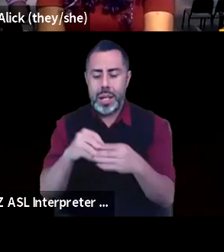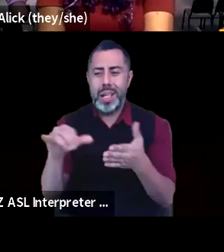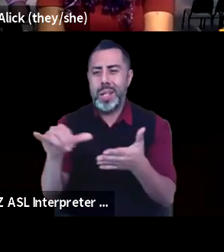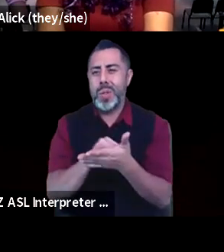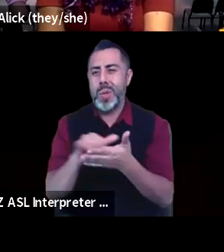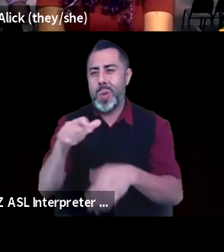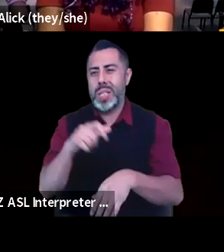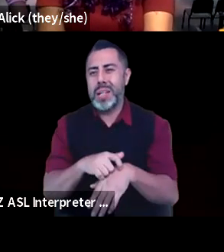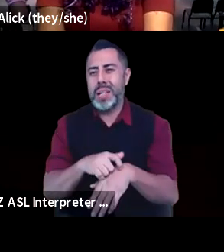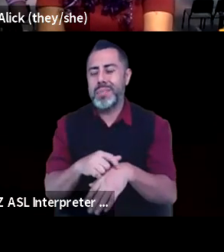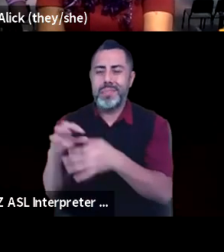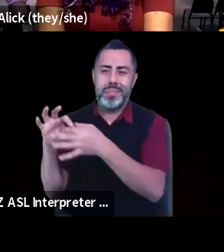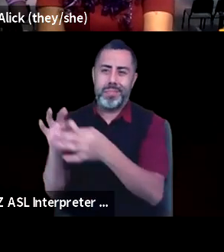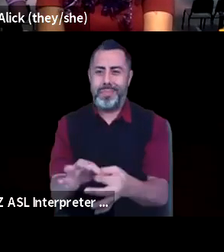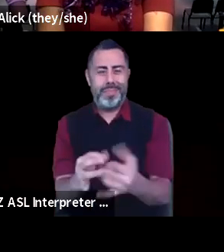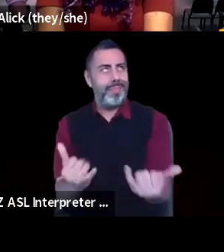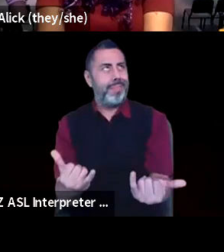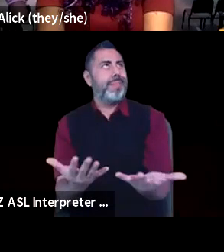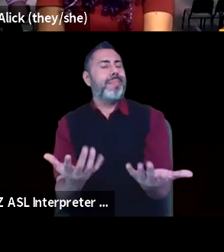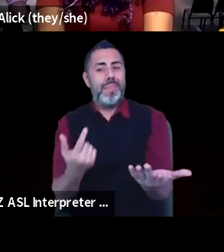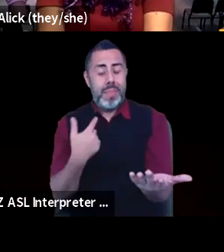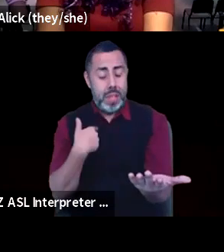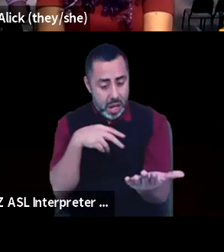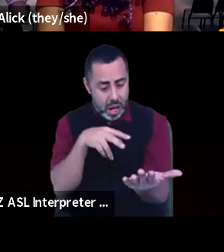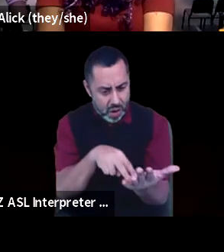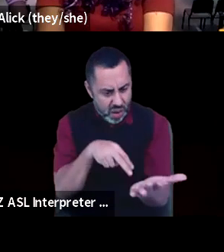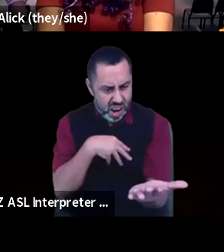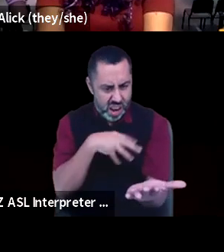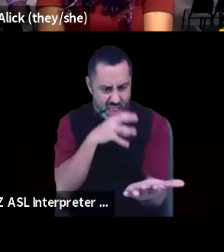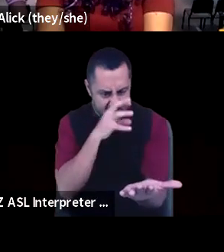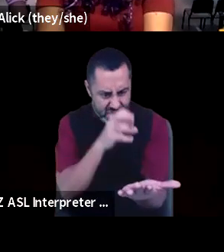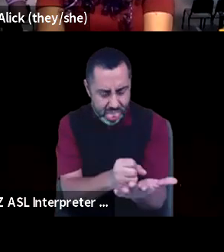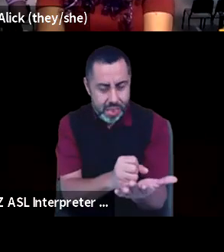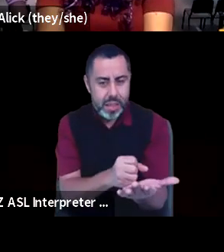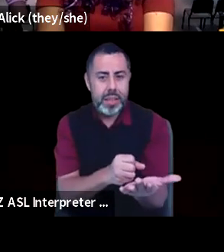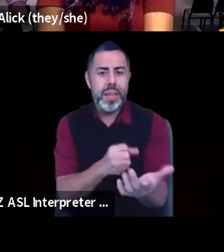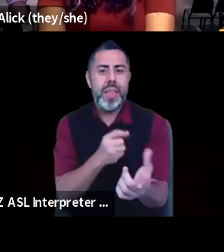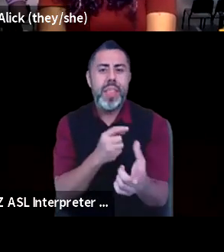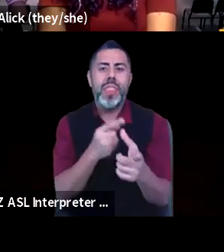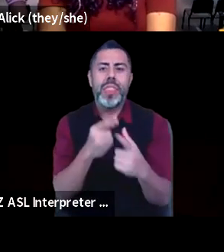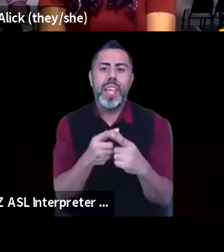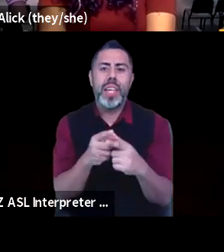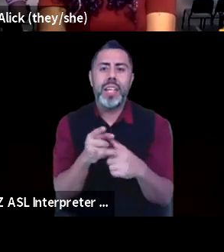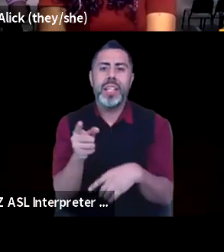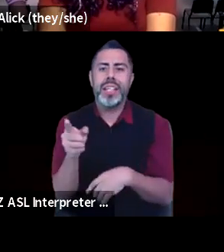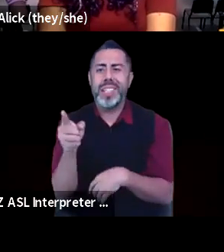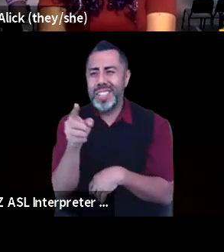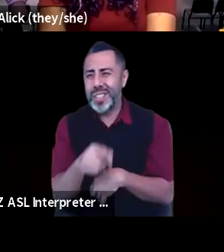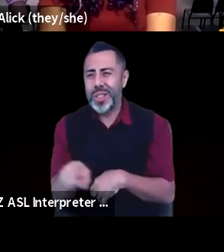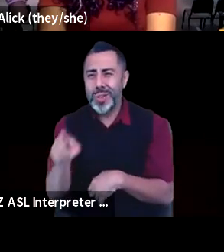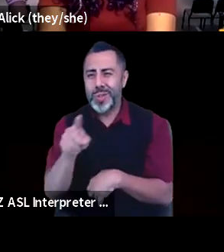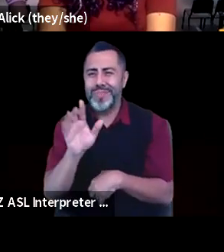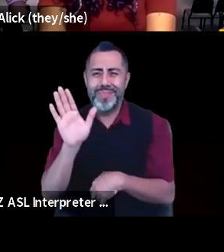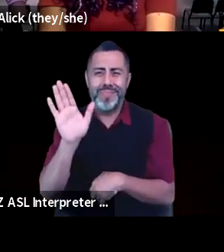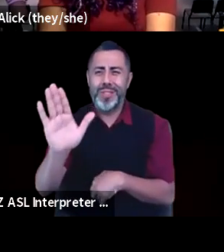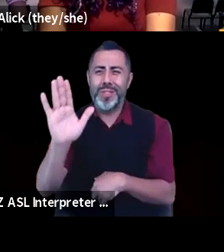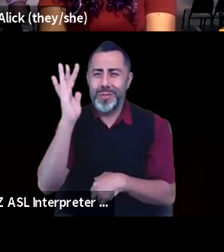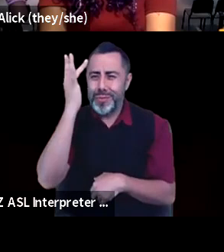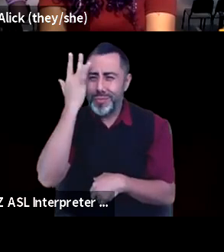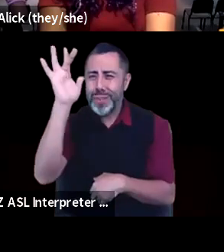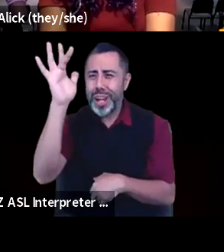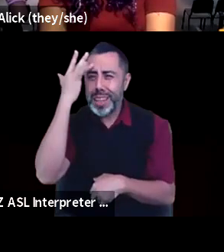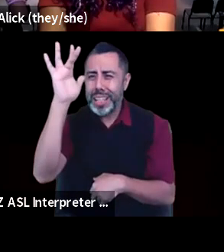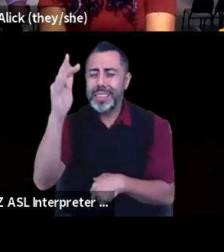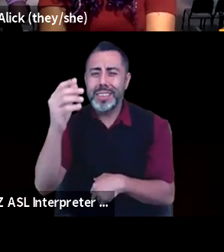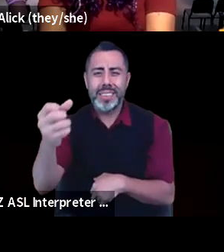think, you know, I was like reading it and I was like, oh, it's so interesting. It sort of goes with, and then you all, just the brilliance that you have